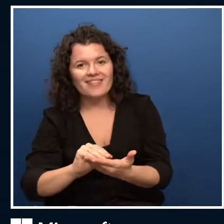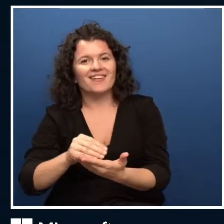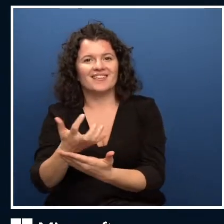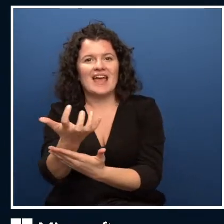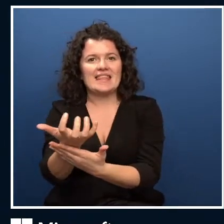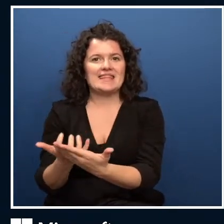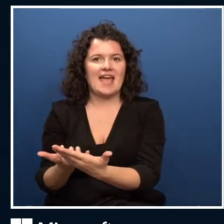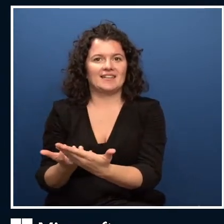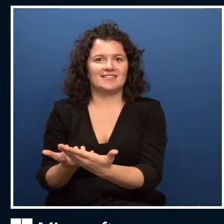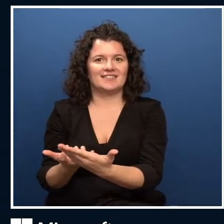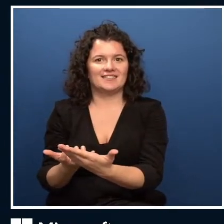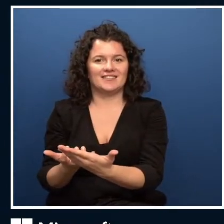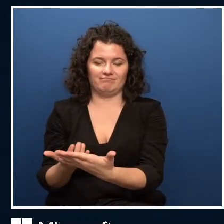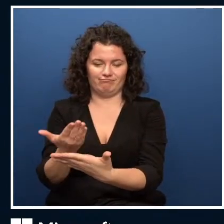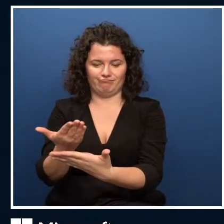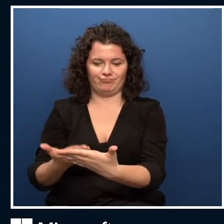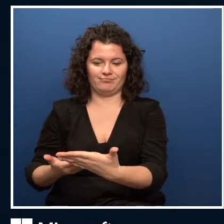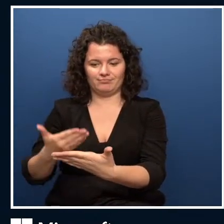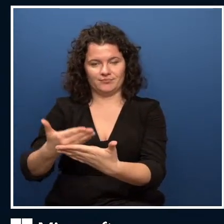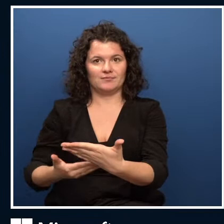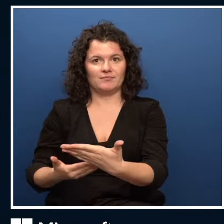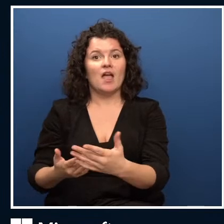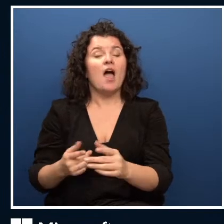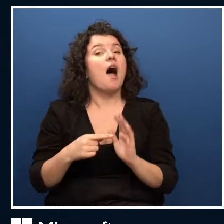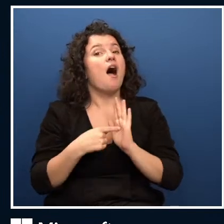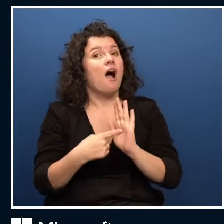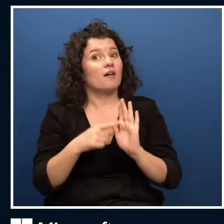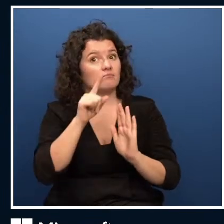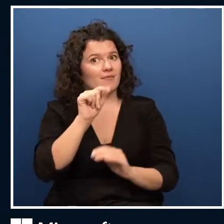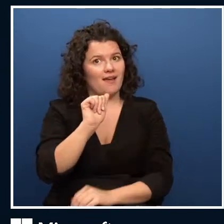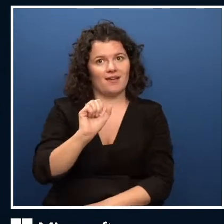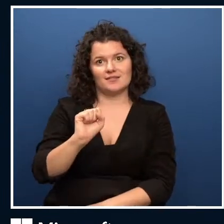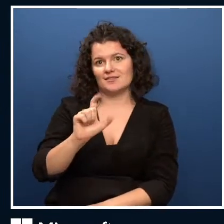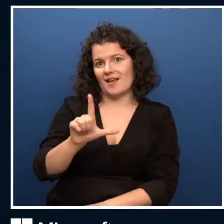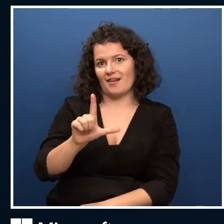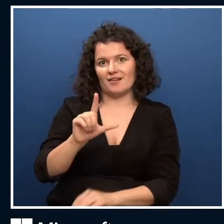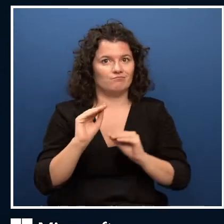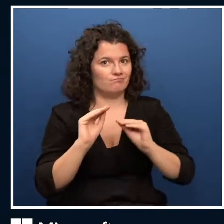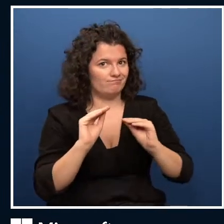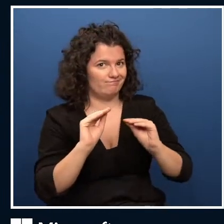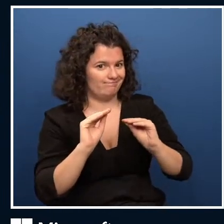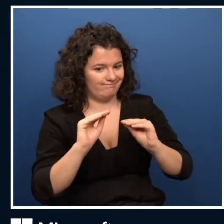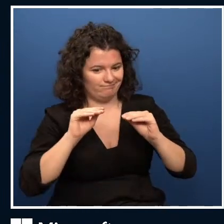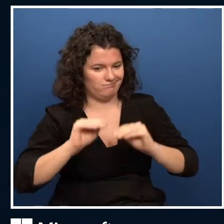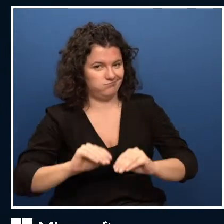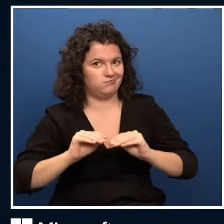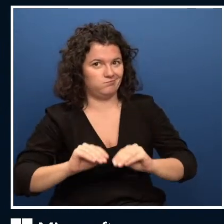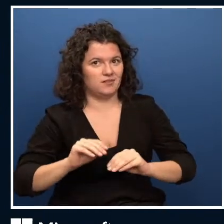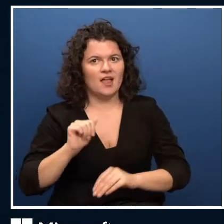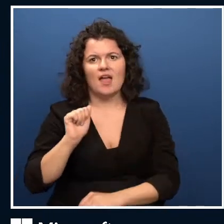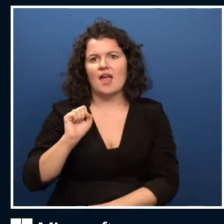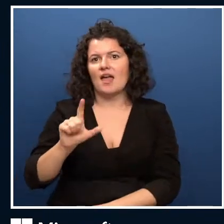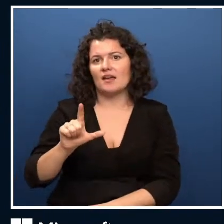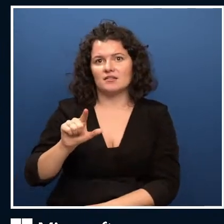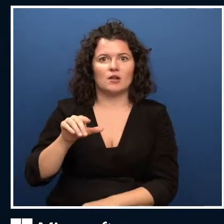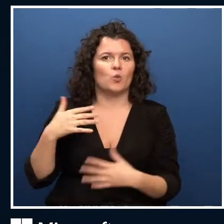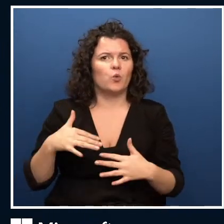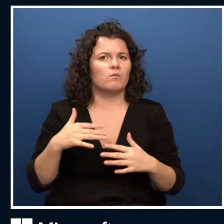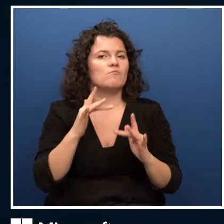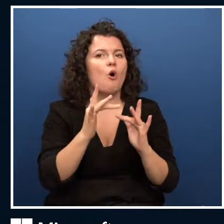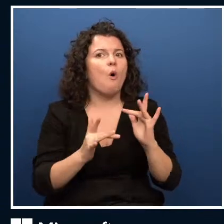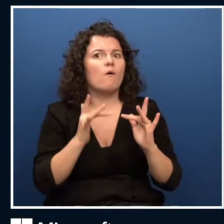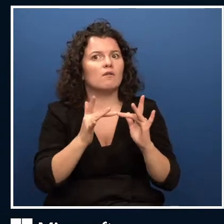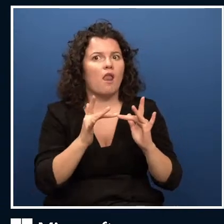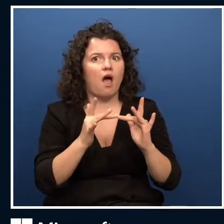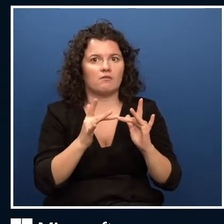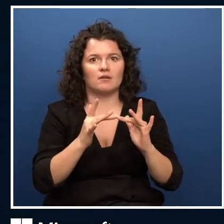focused on American Sign Language because they have a really active online forum, which was really